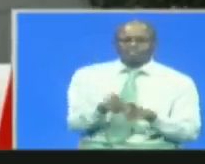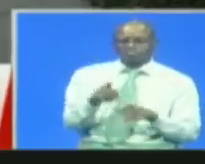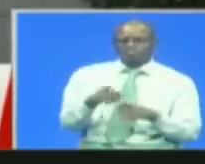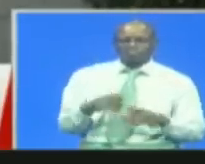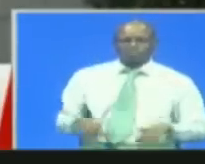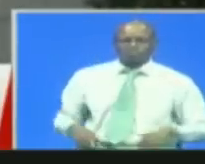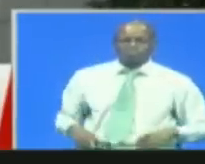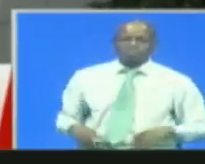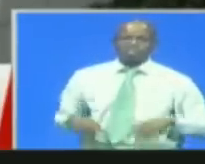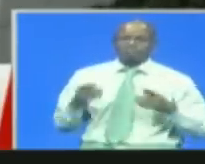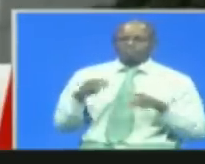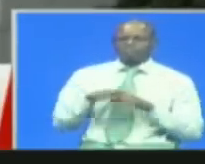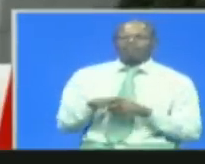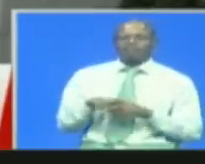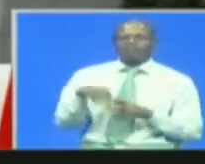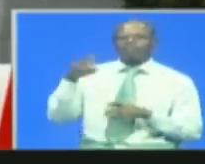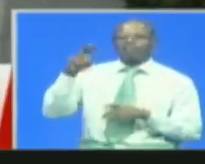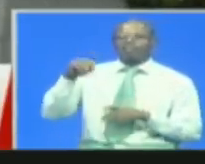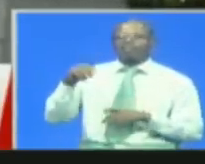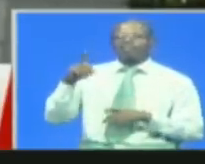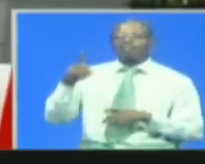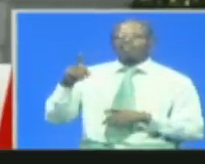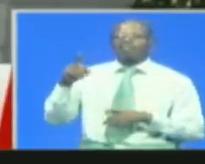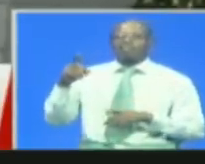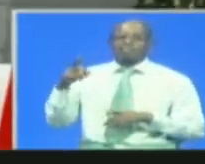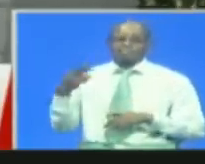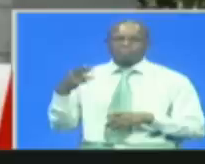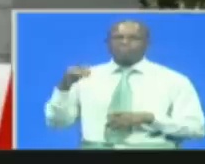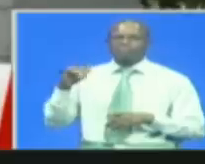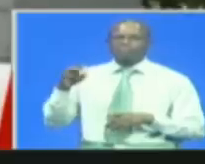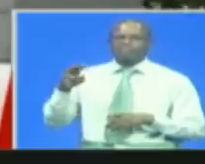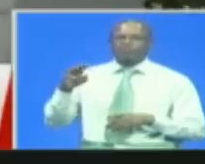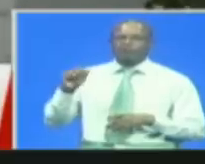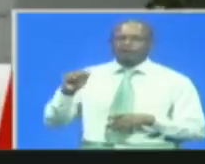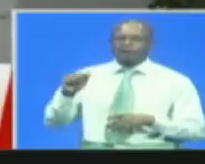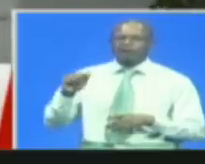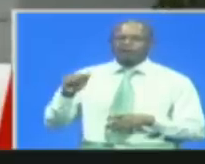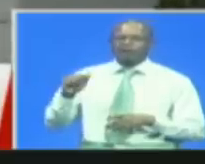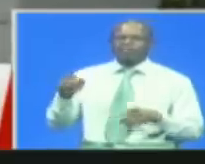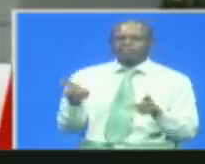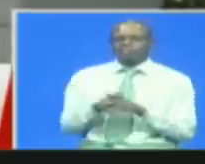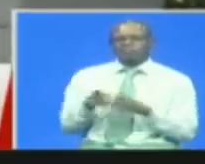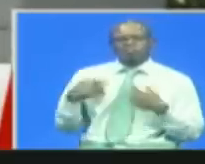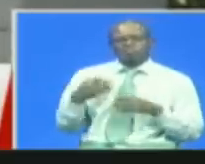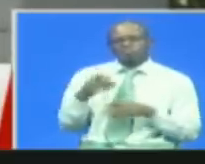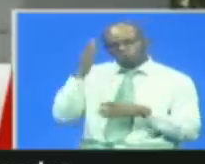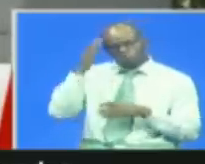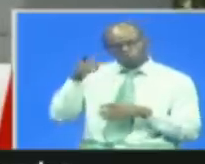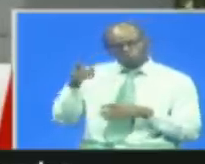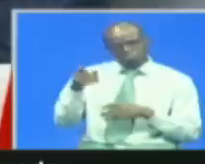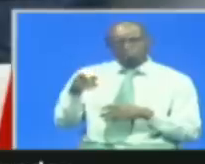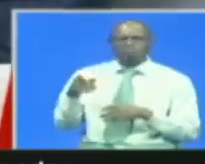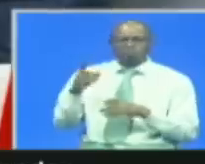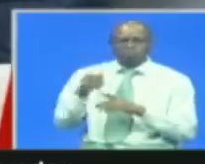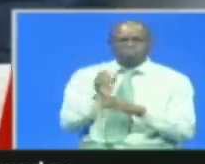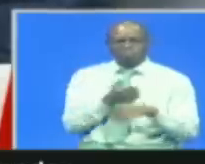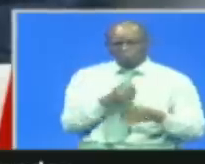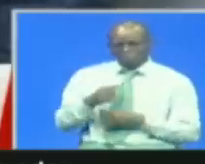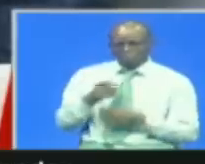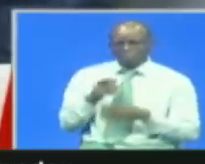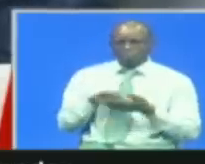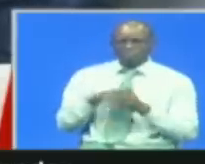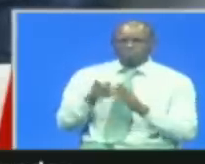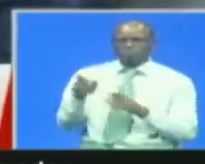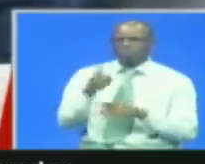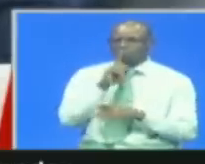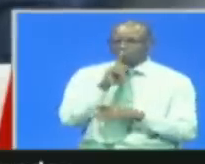in 2005. Those who know him claim that he was humble and quiet while in school. There have been questions about the